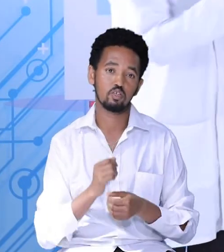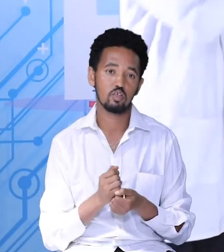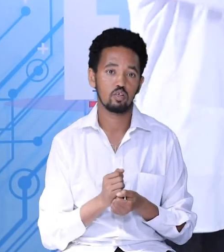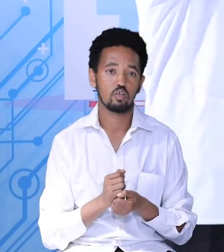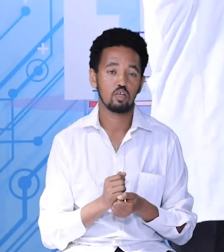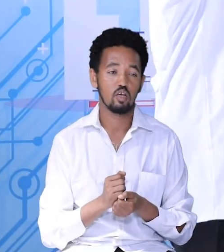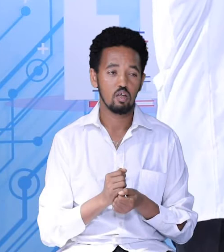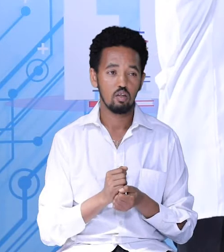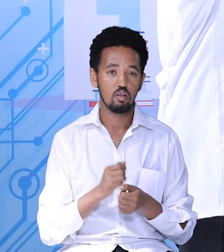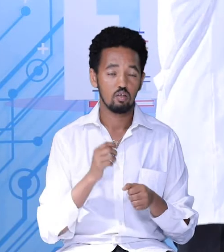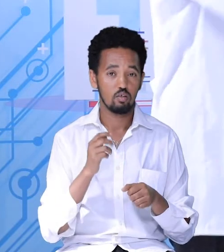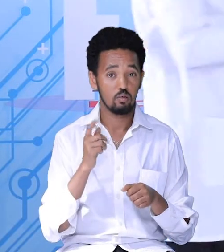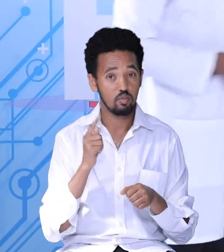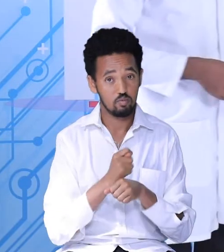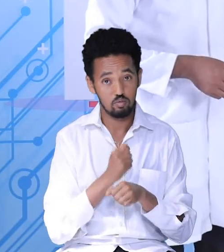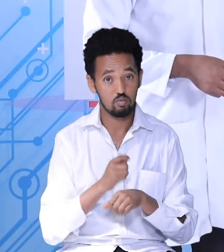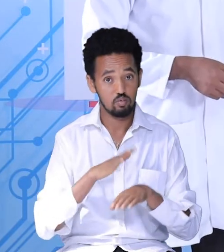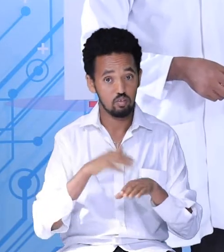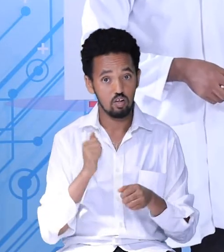Normally we call it mortality.